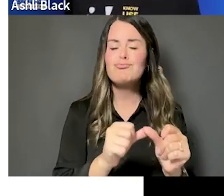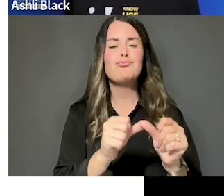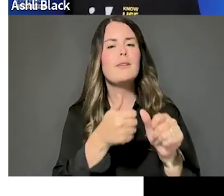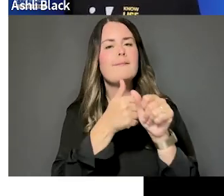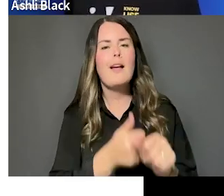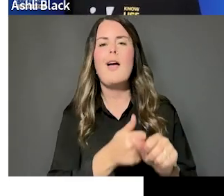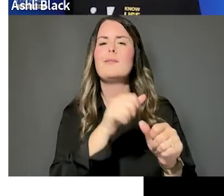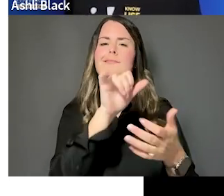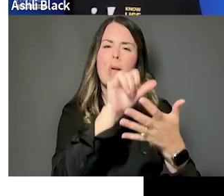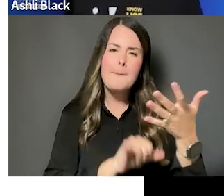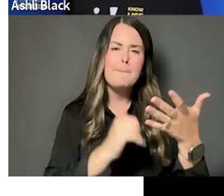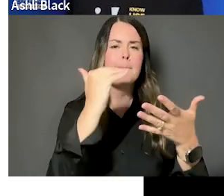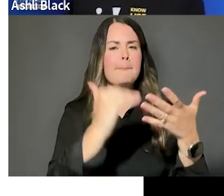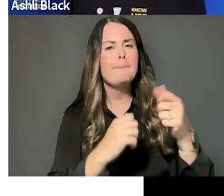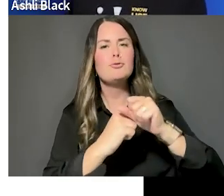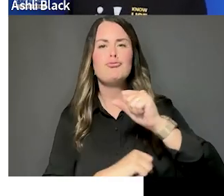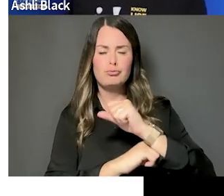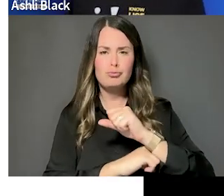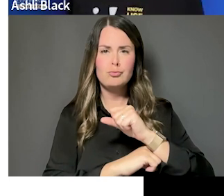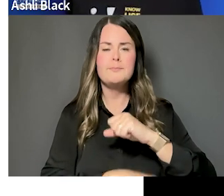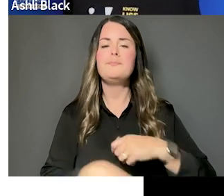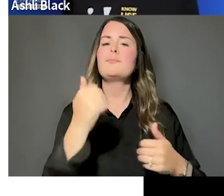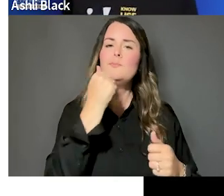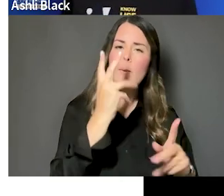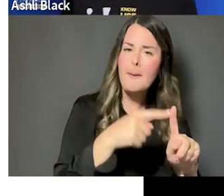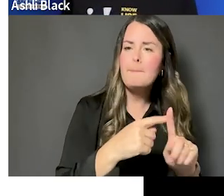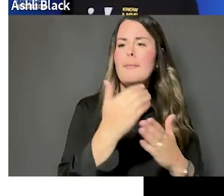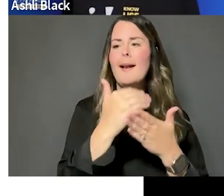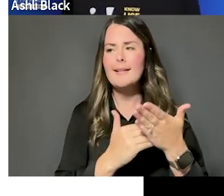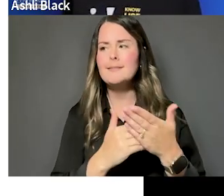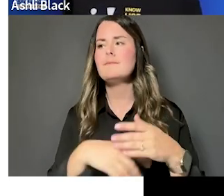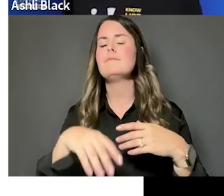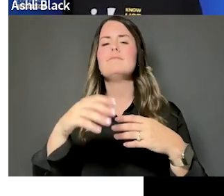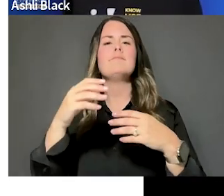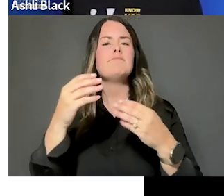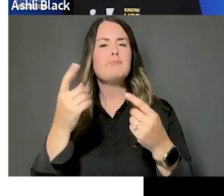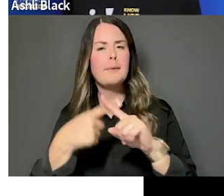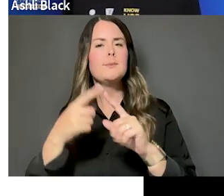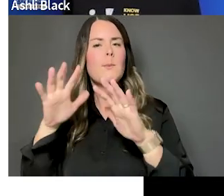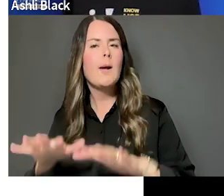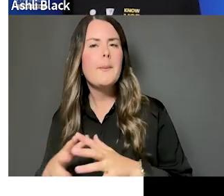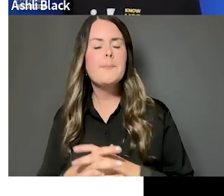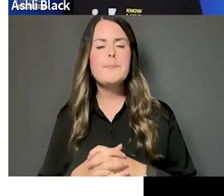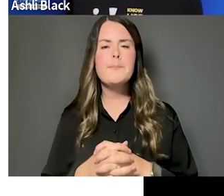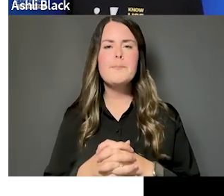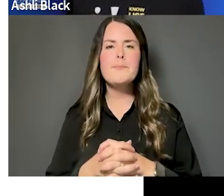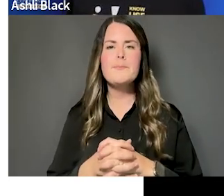Lessons continue to follow the same familiar structure: warm-up, activities, lesson synthesis,